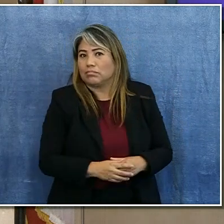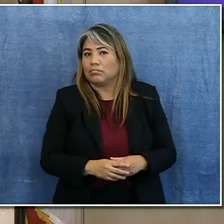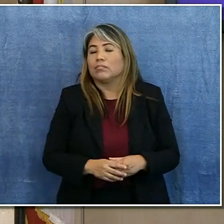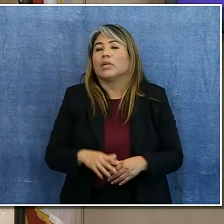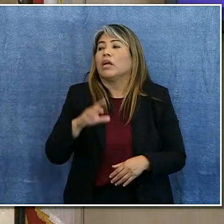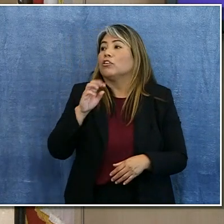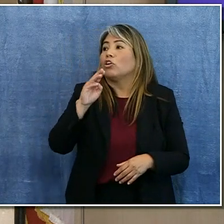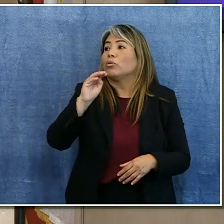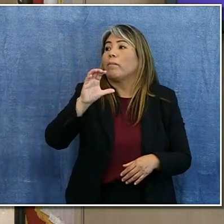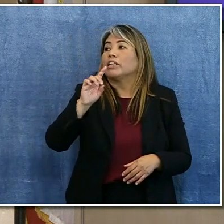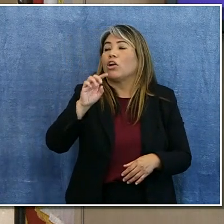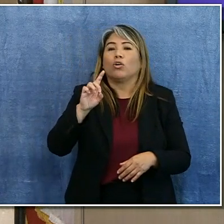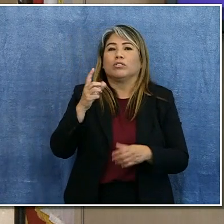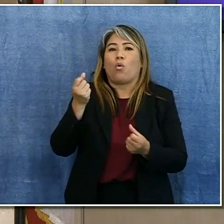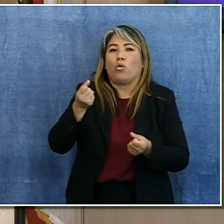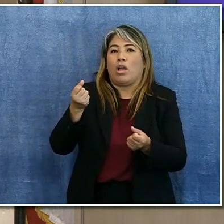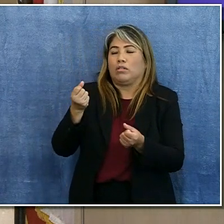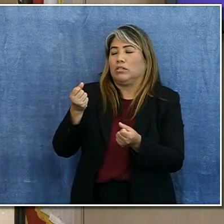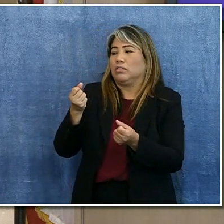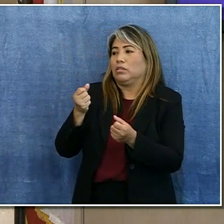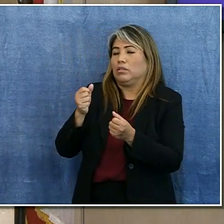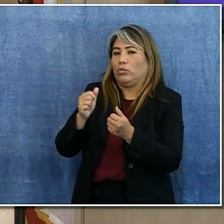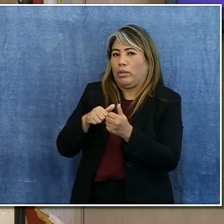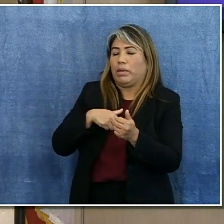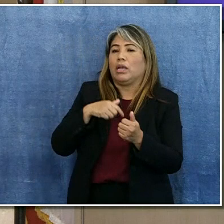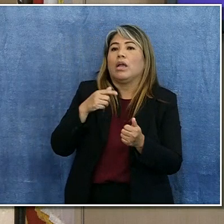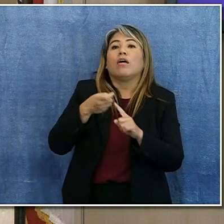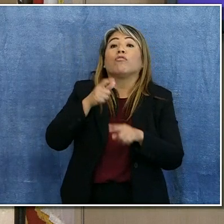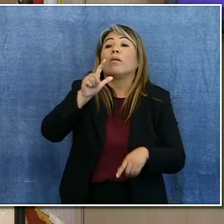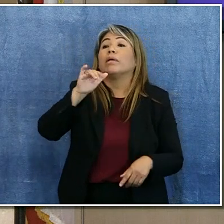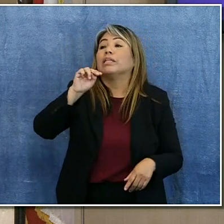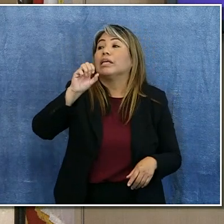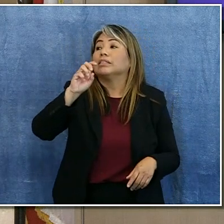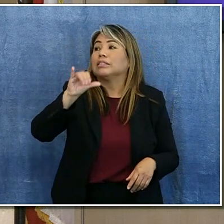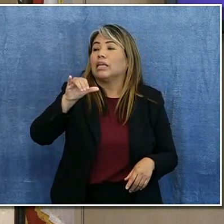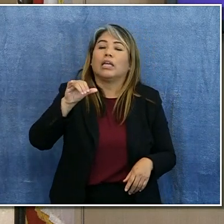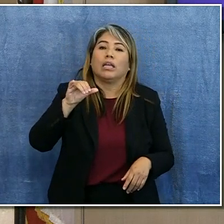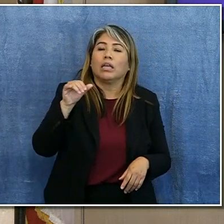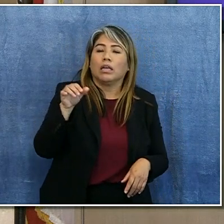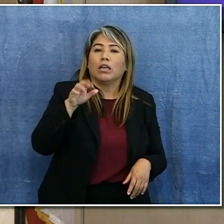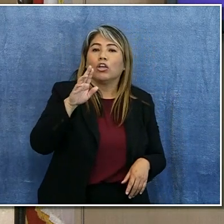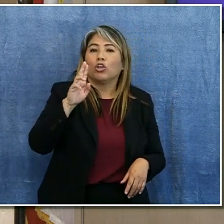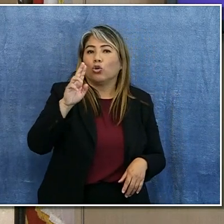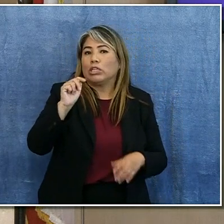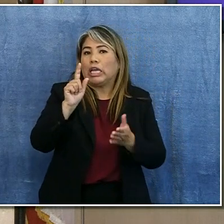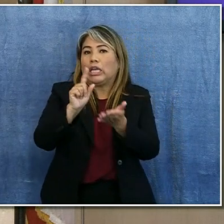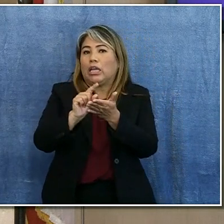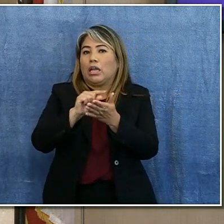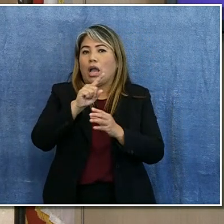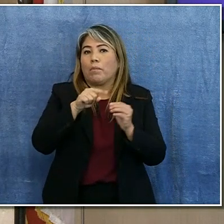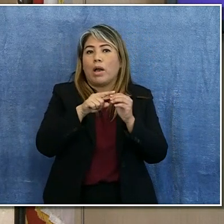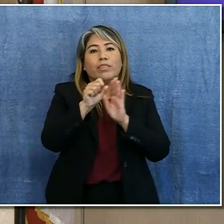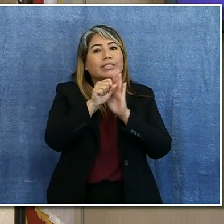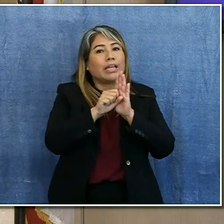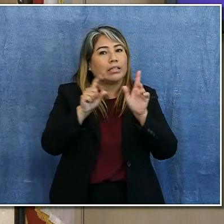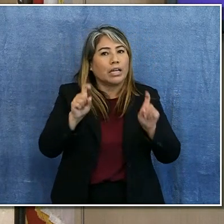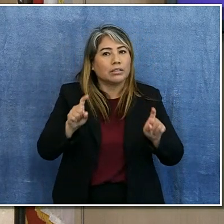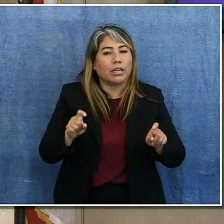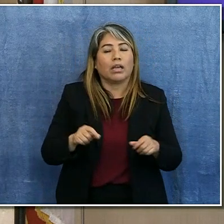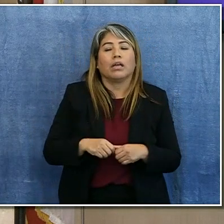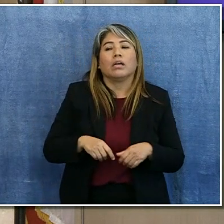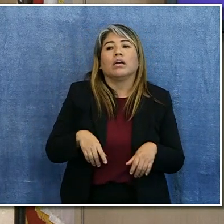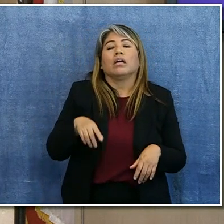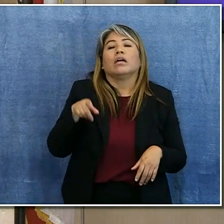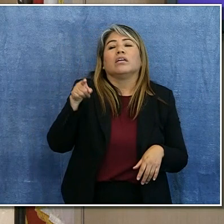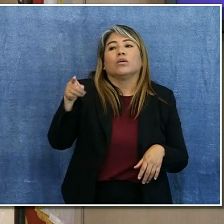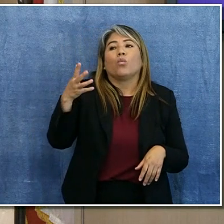Dr. McDonald, if you could stay up there, there was a question from Lindsay Winkley with the Union Tribune about the state testing. She